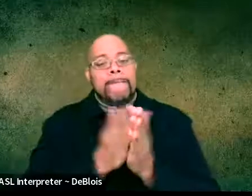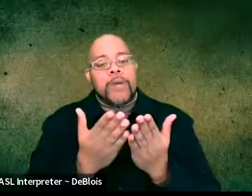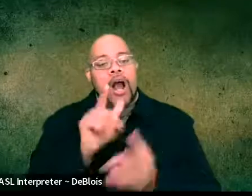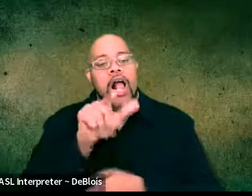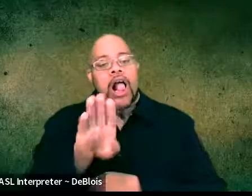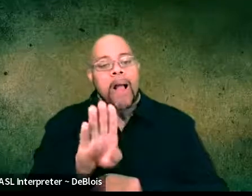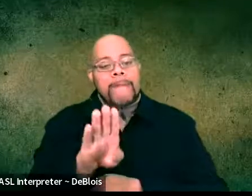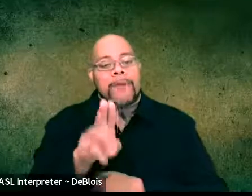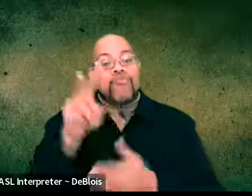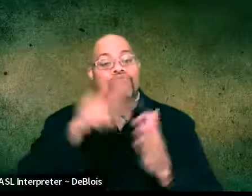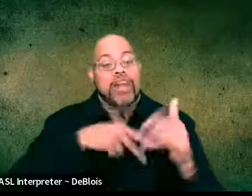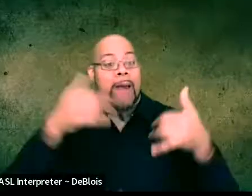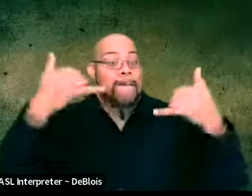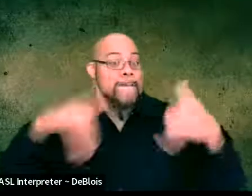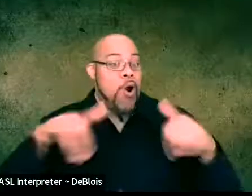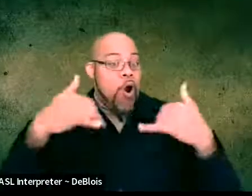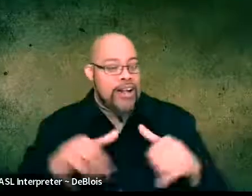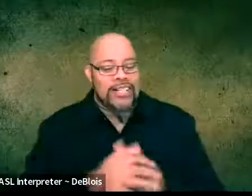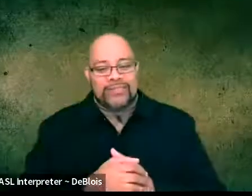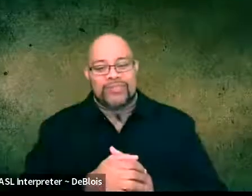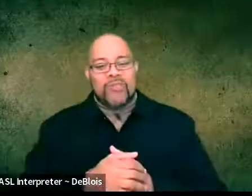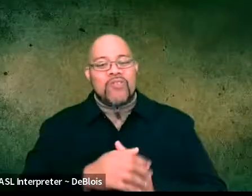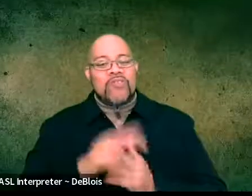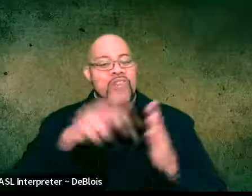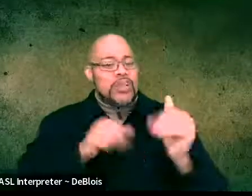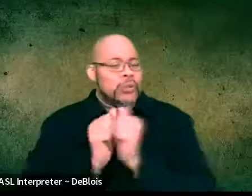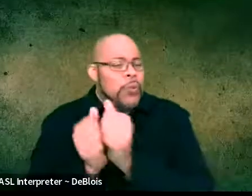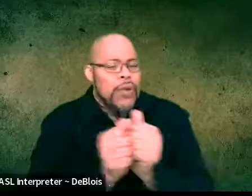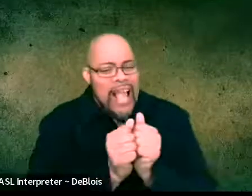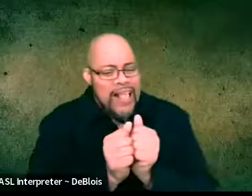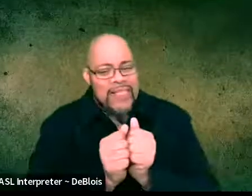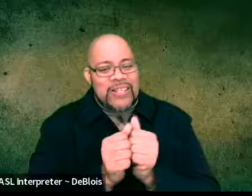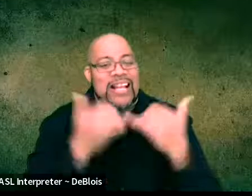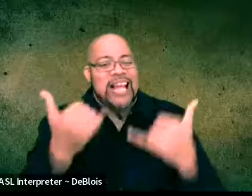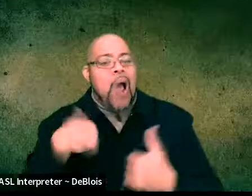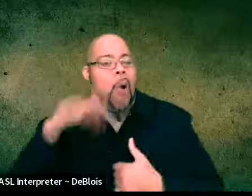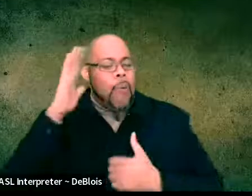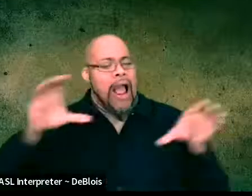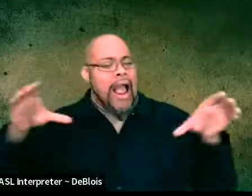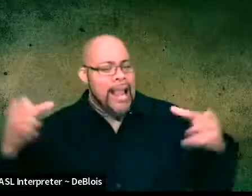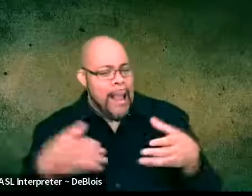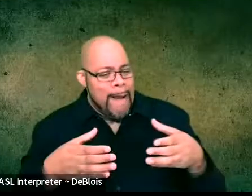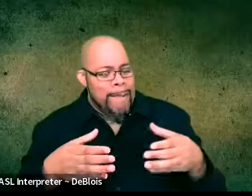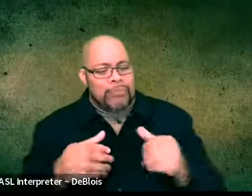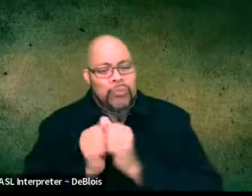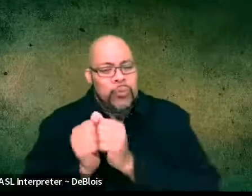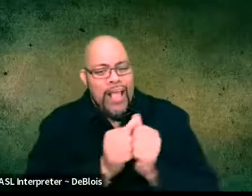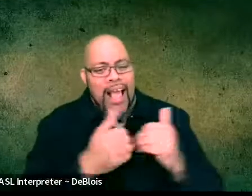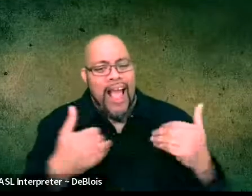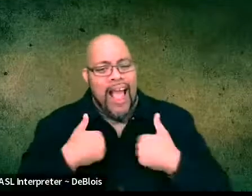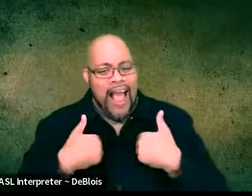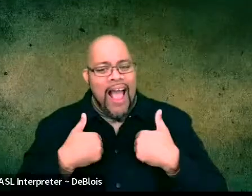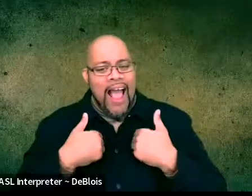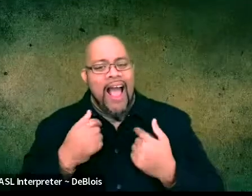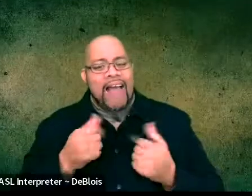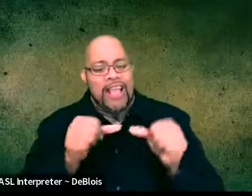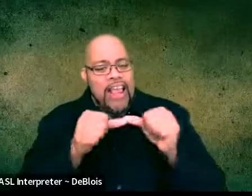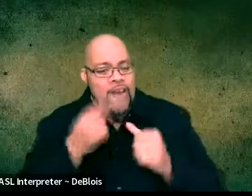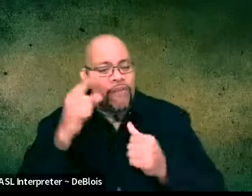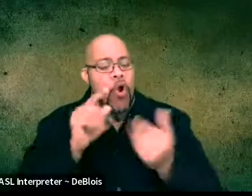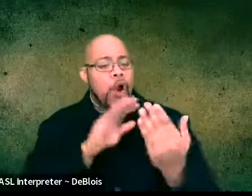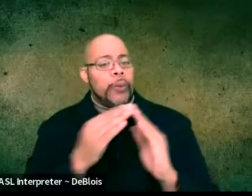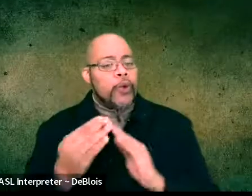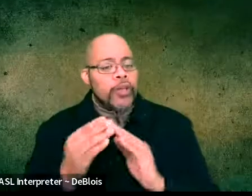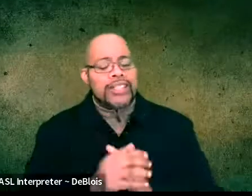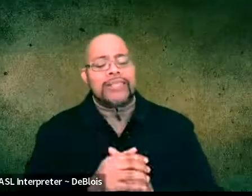club reading party. Like we've been reading together, so now we're going to come together and have a space for